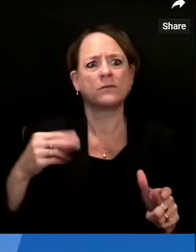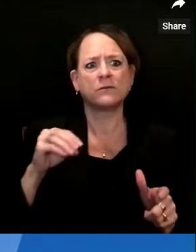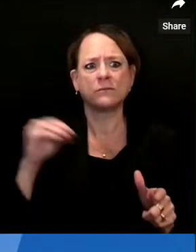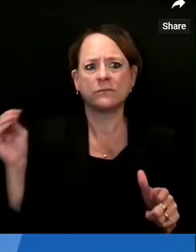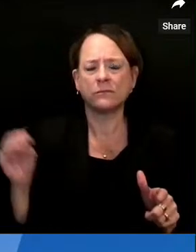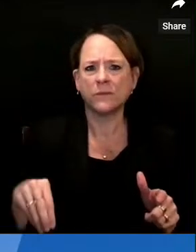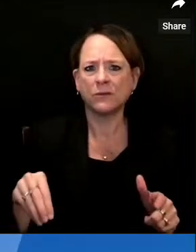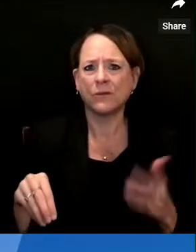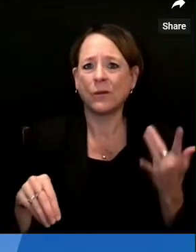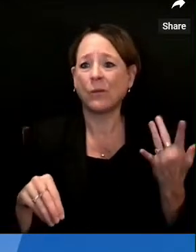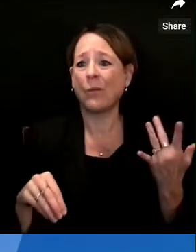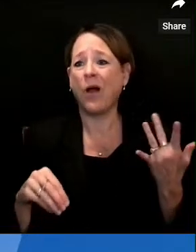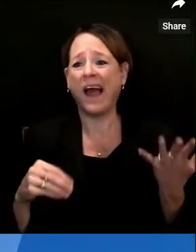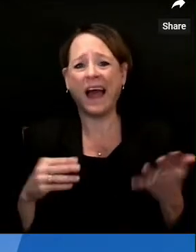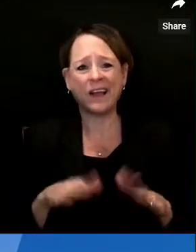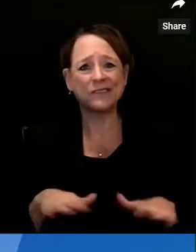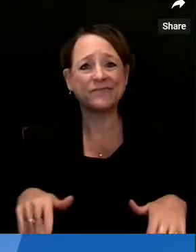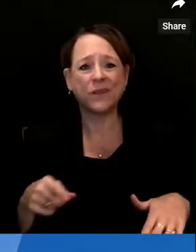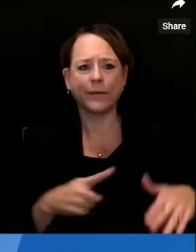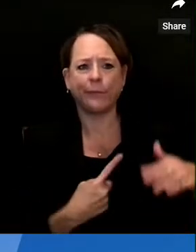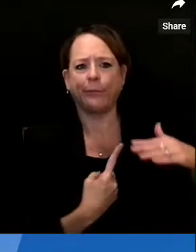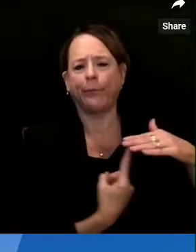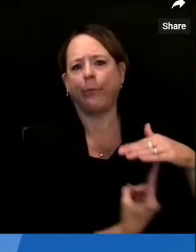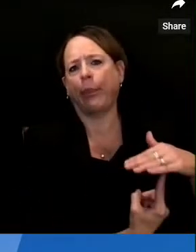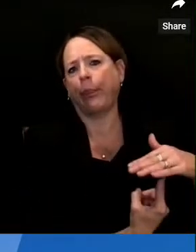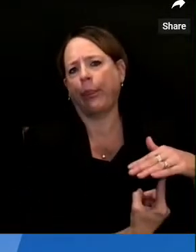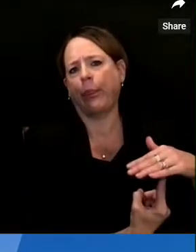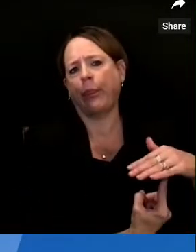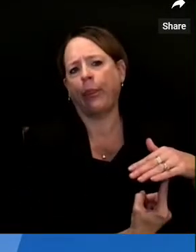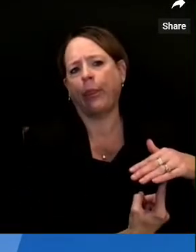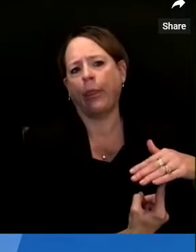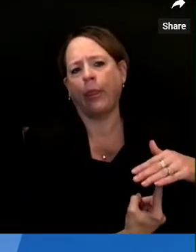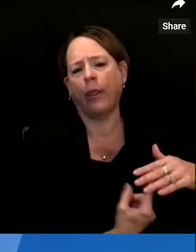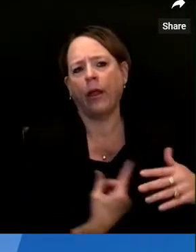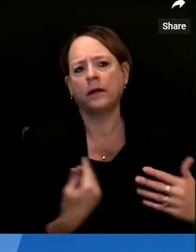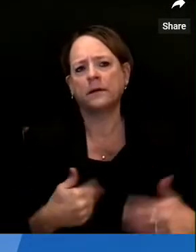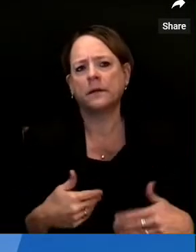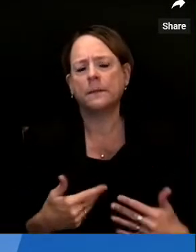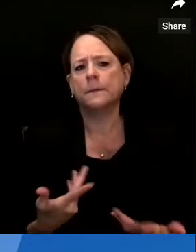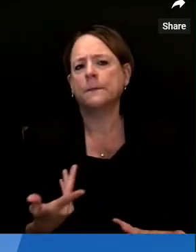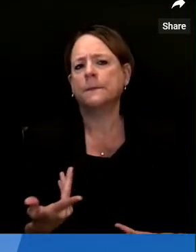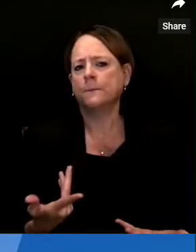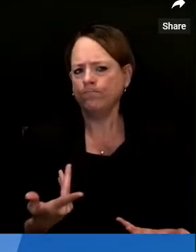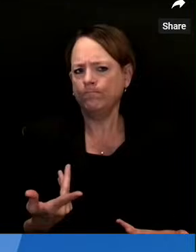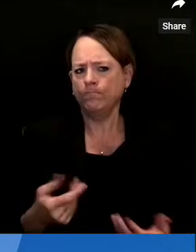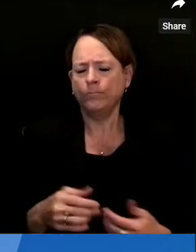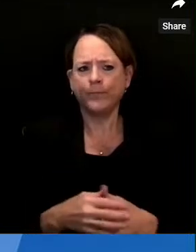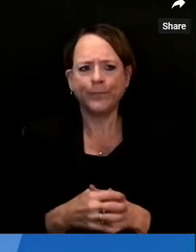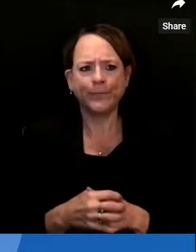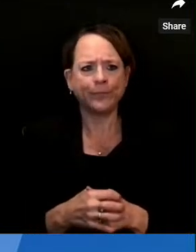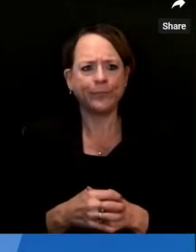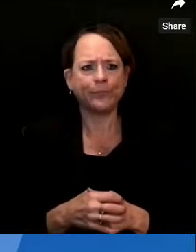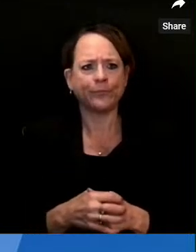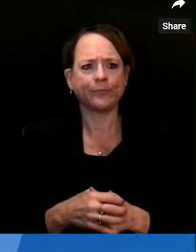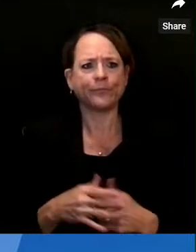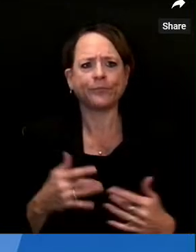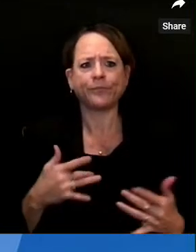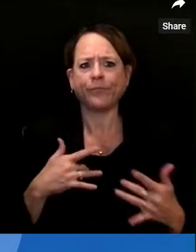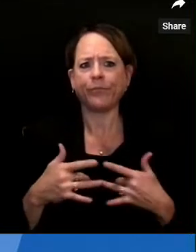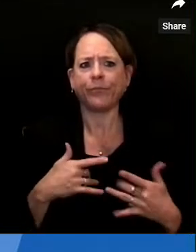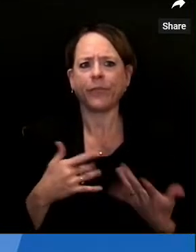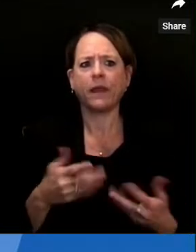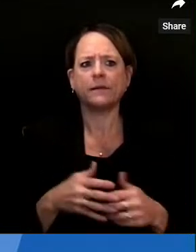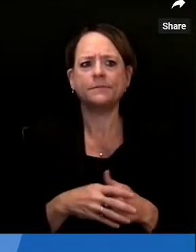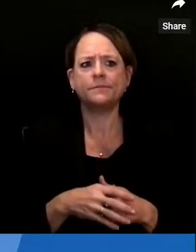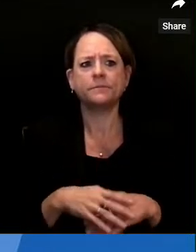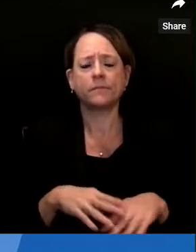for children here becomes worse than the disease for Wisconsin children? And how much is DHS keeping that into